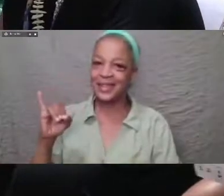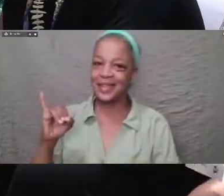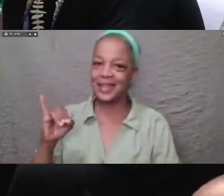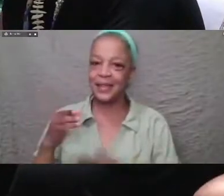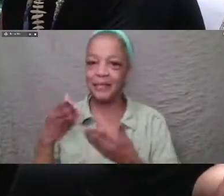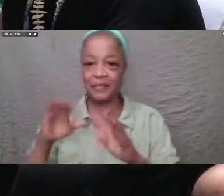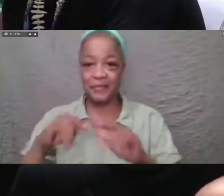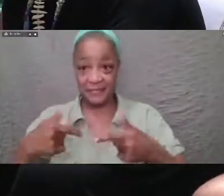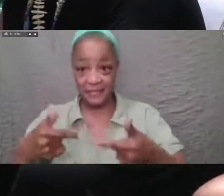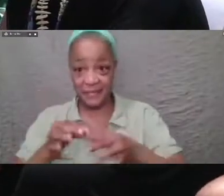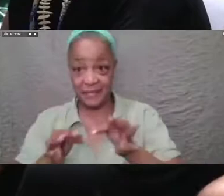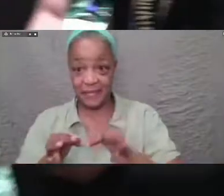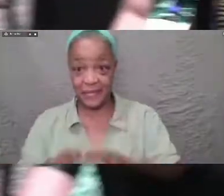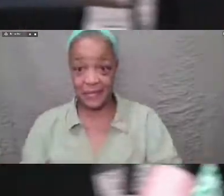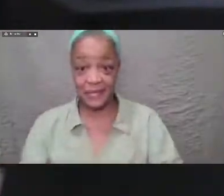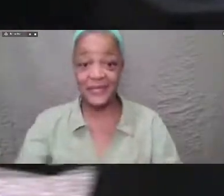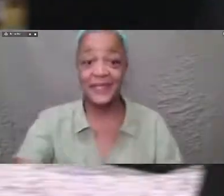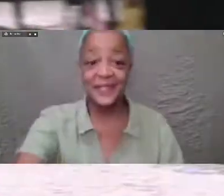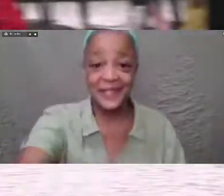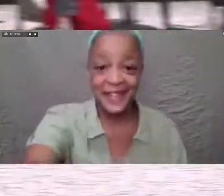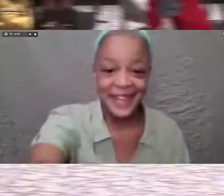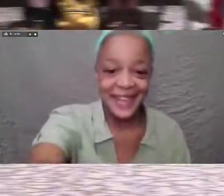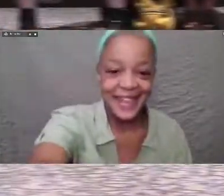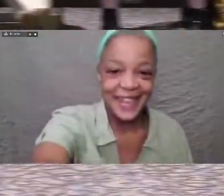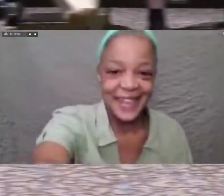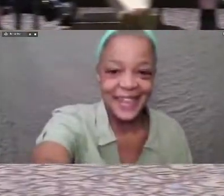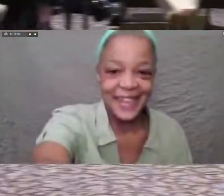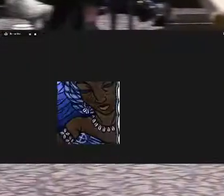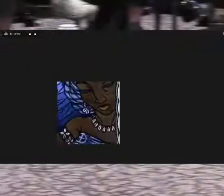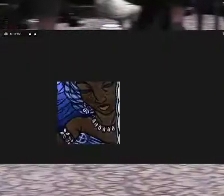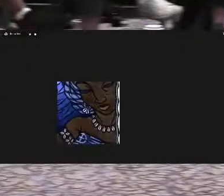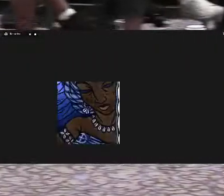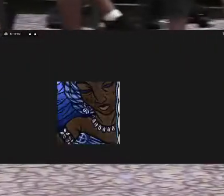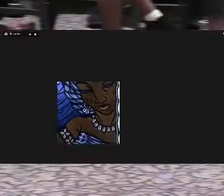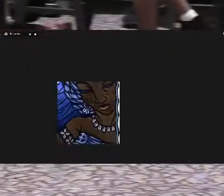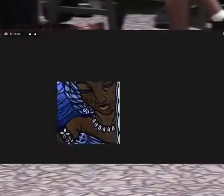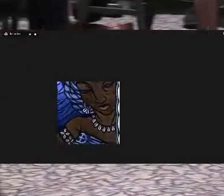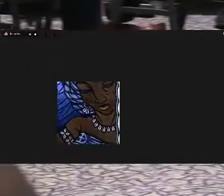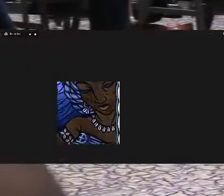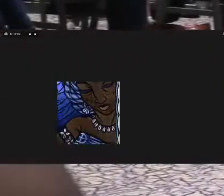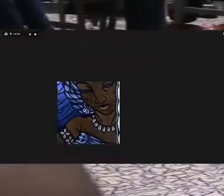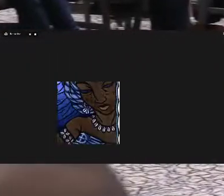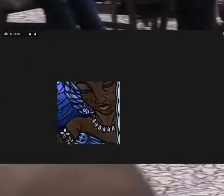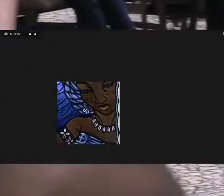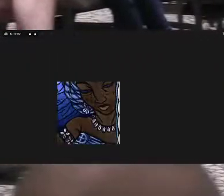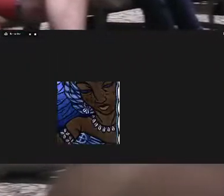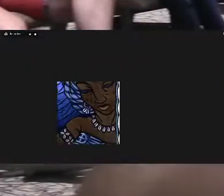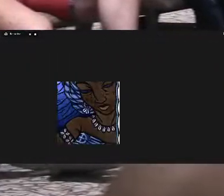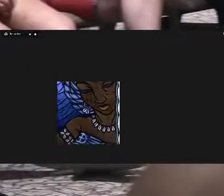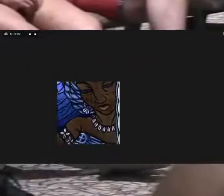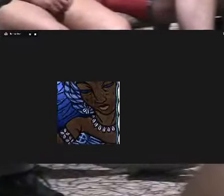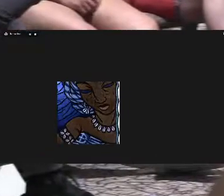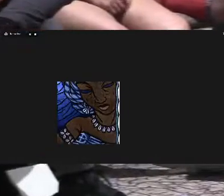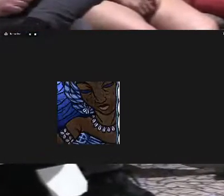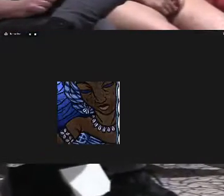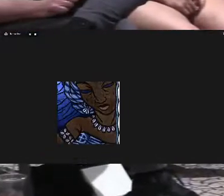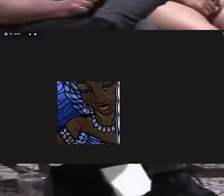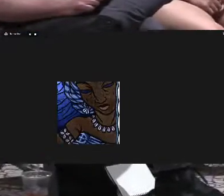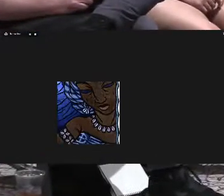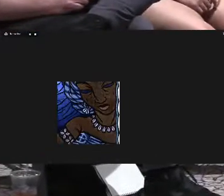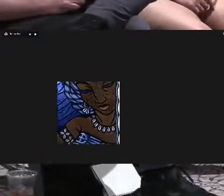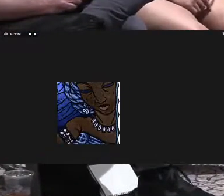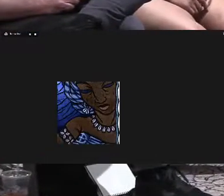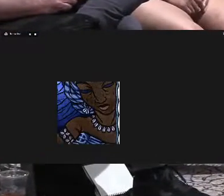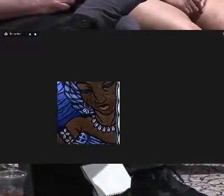sisters, my little sisters that fight with me every day. Night of Sheila,